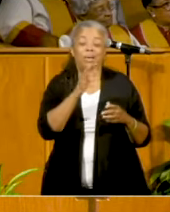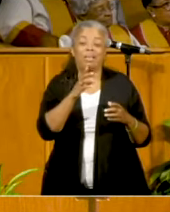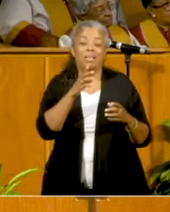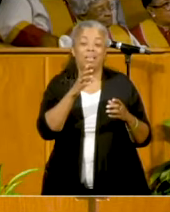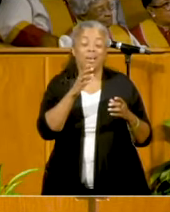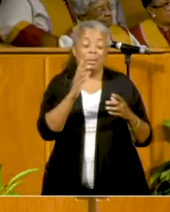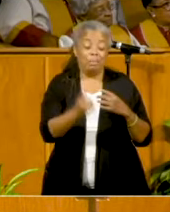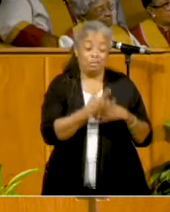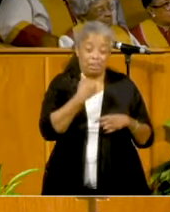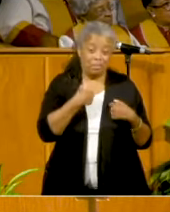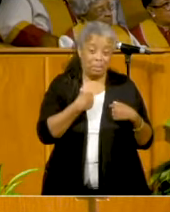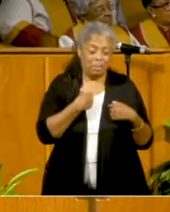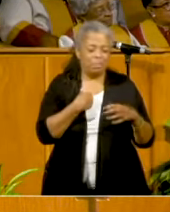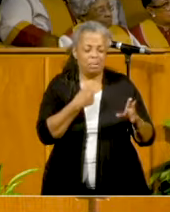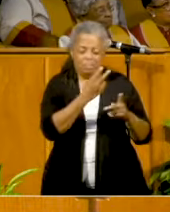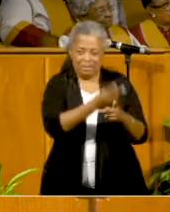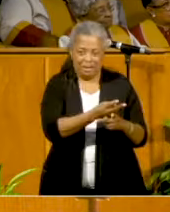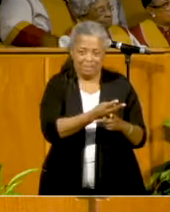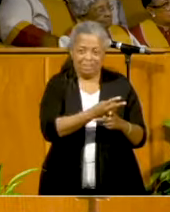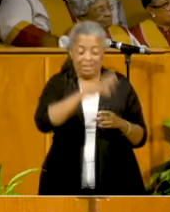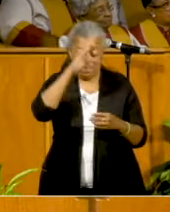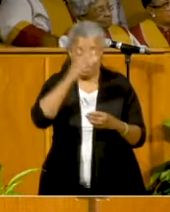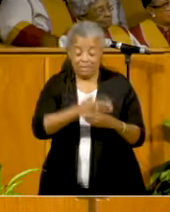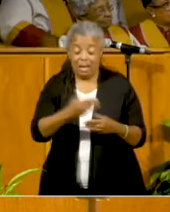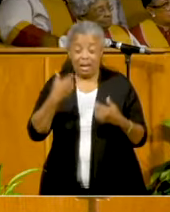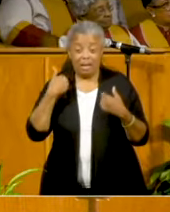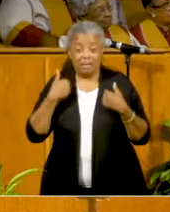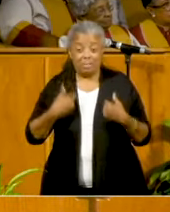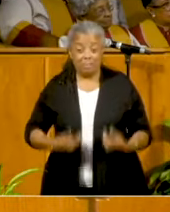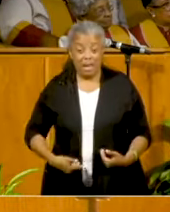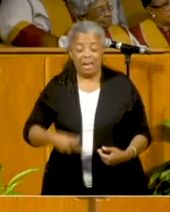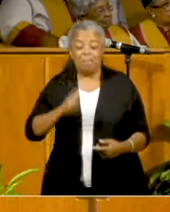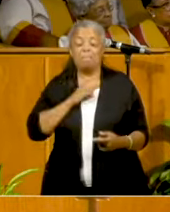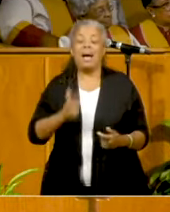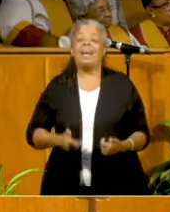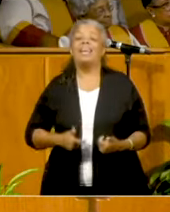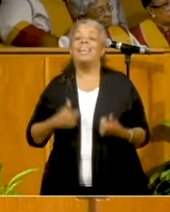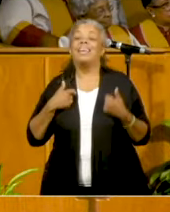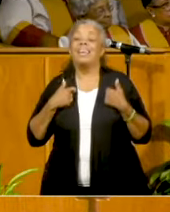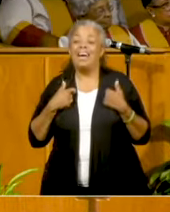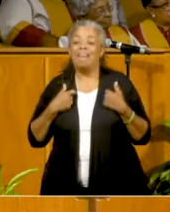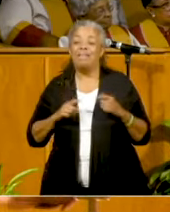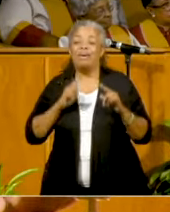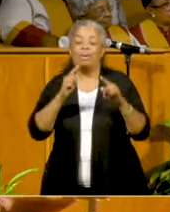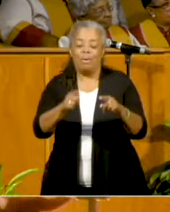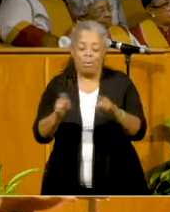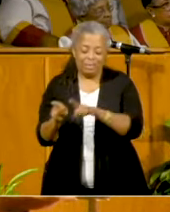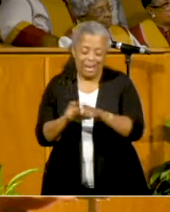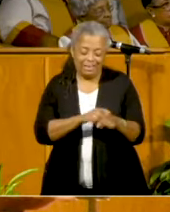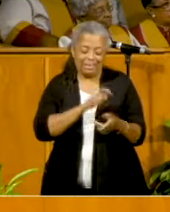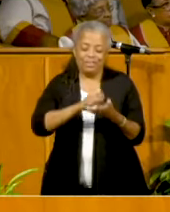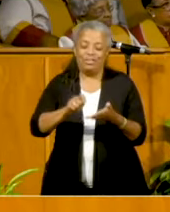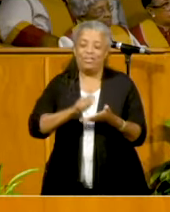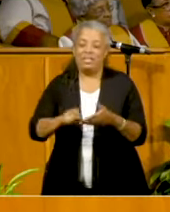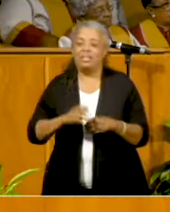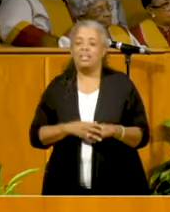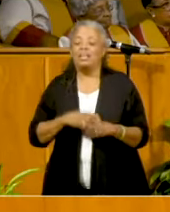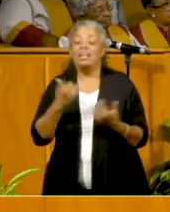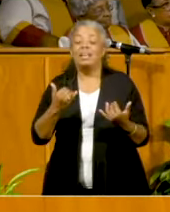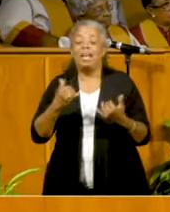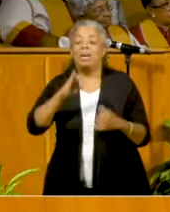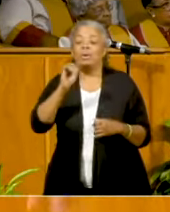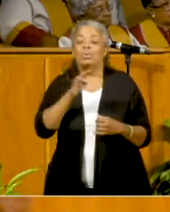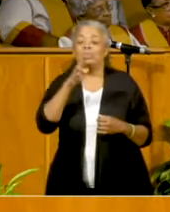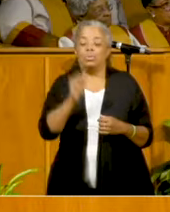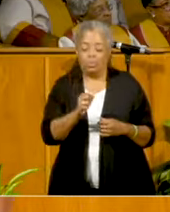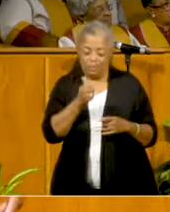trip. The Son of Man, Jesus, my life, goes as it is written. Now, Judas is